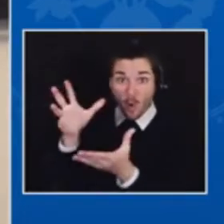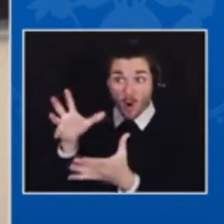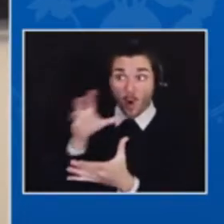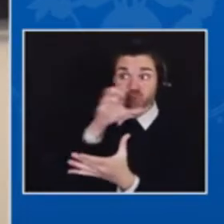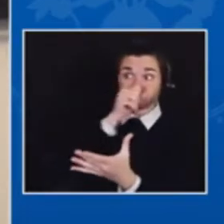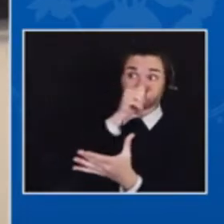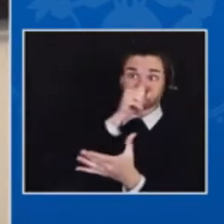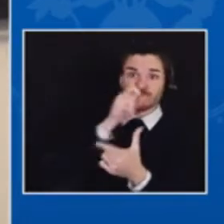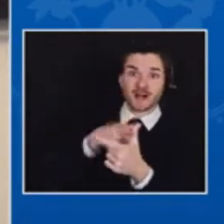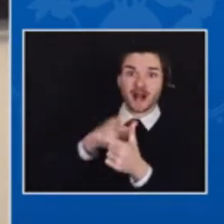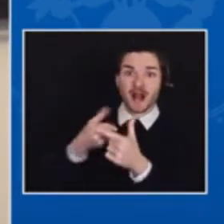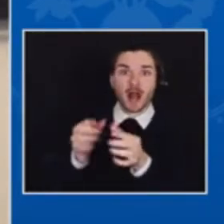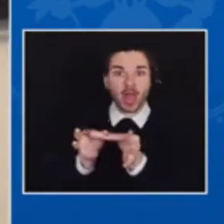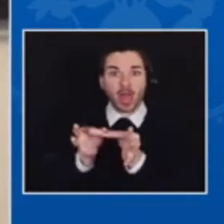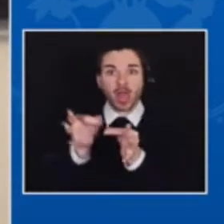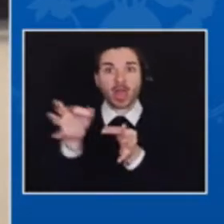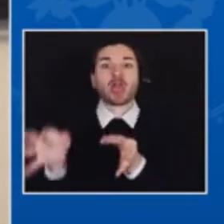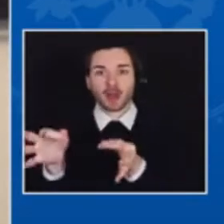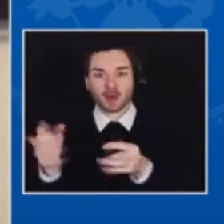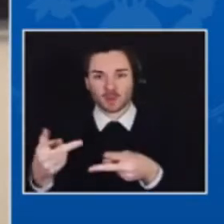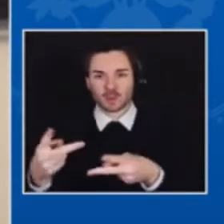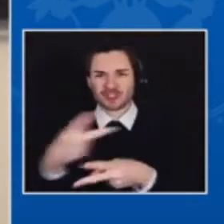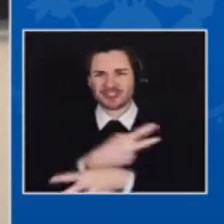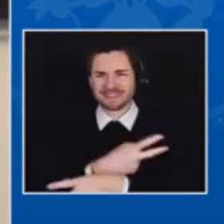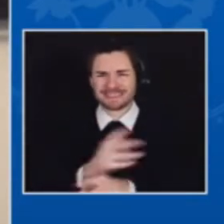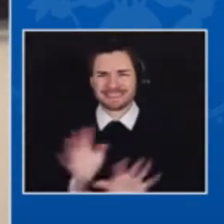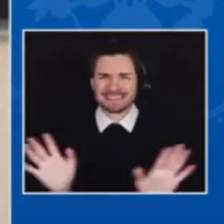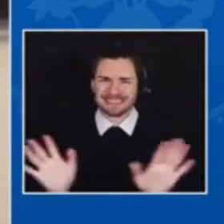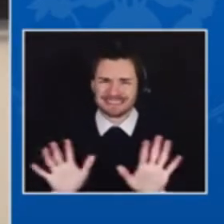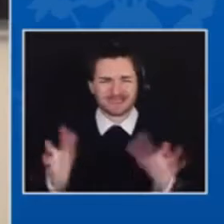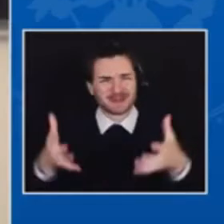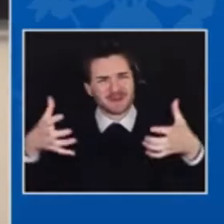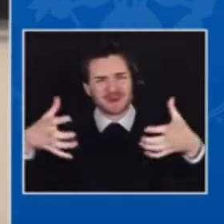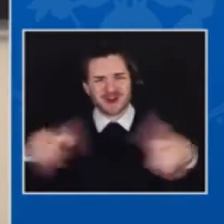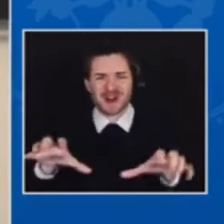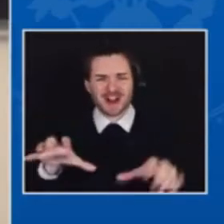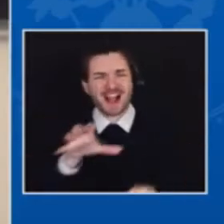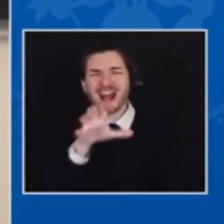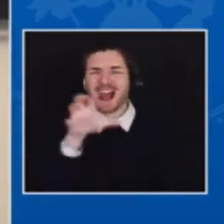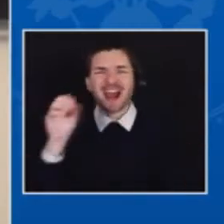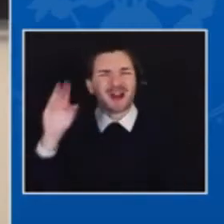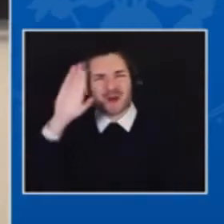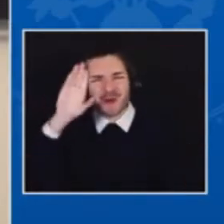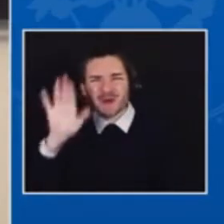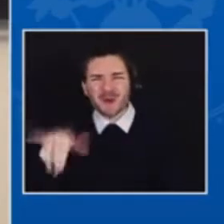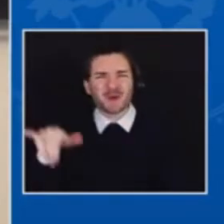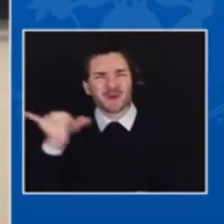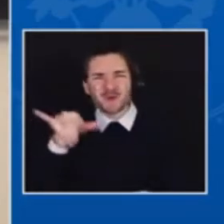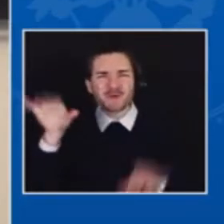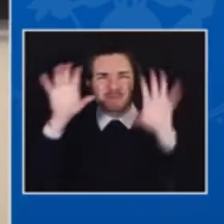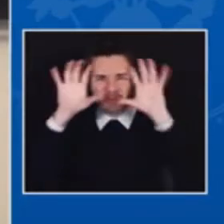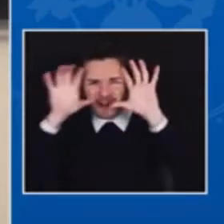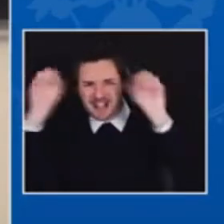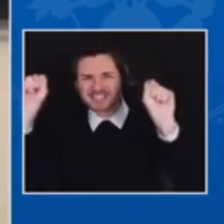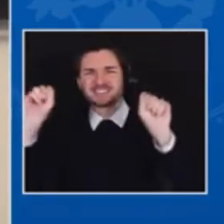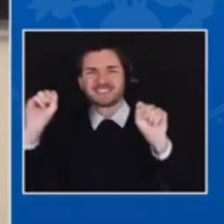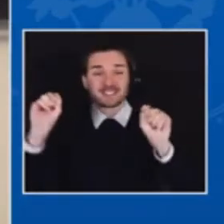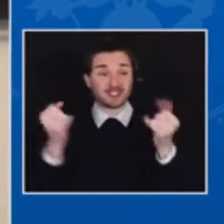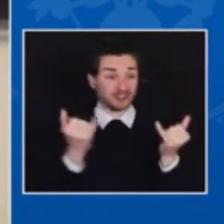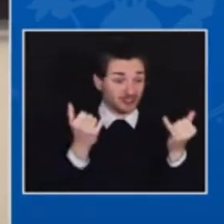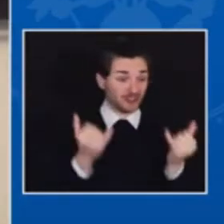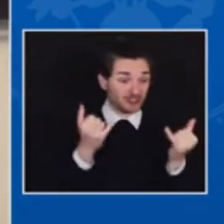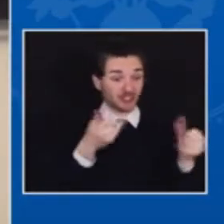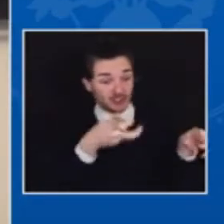at this point and the last thing I'll just say is you know no one no presidential transition would take options off the table uh and we certainly